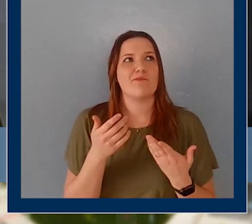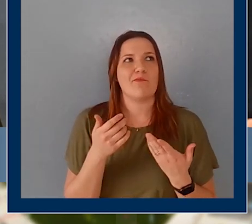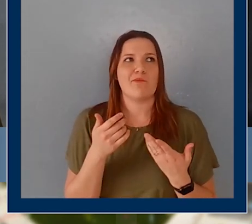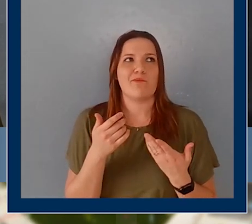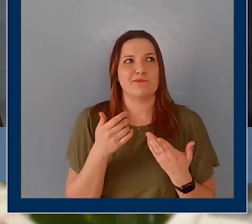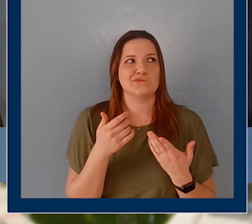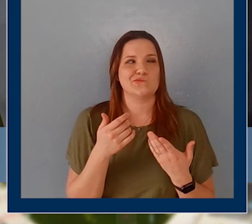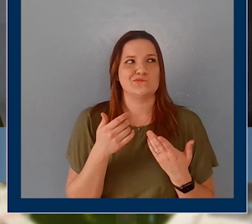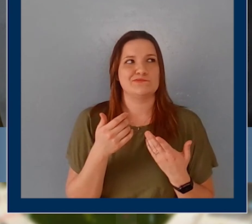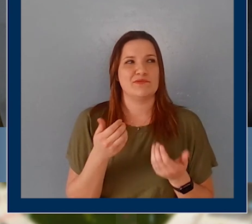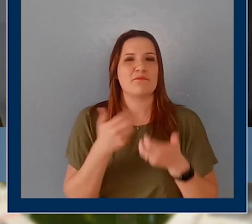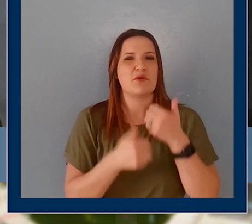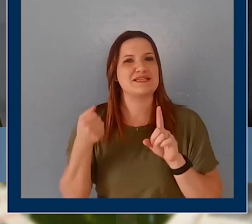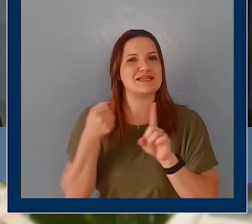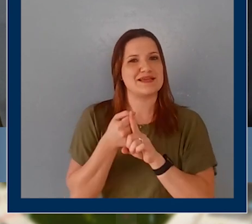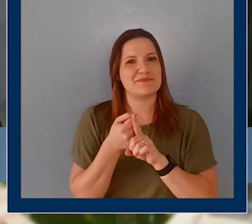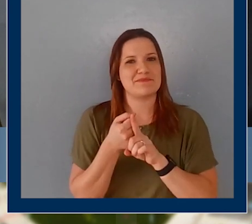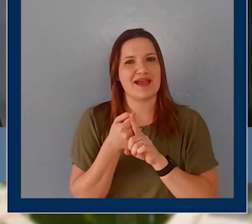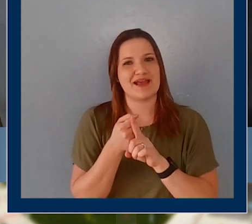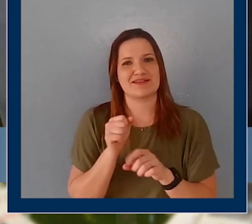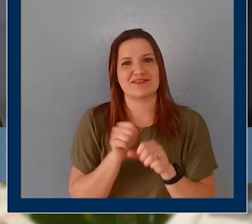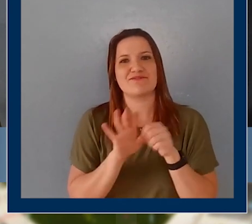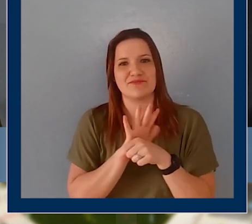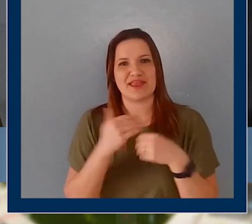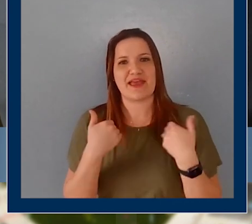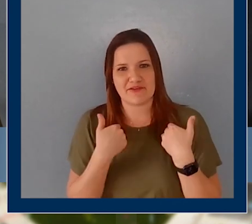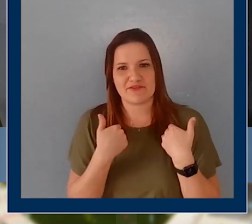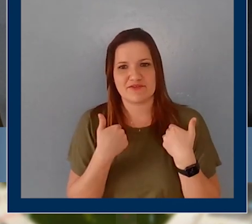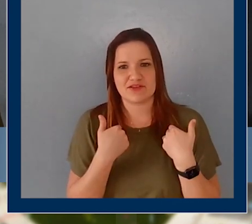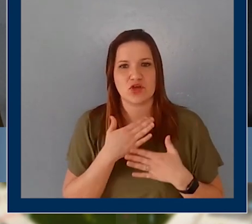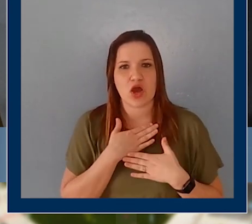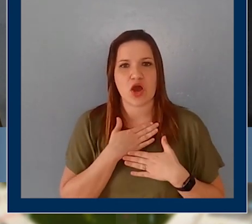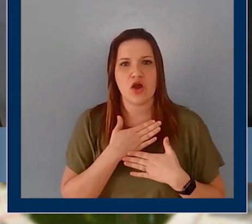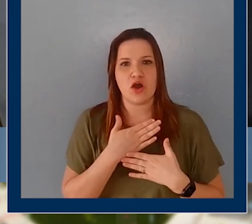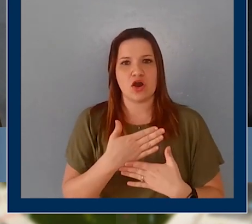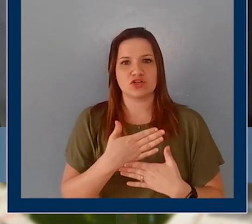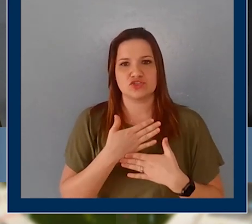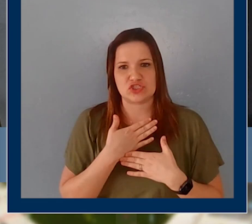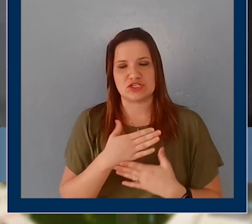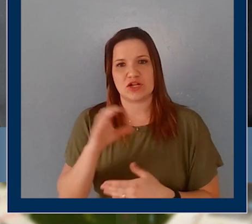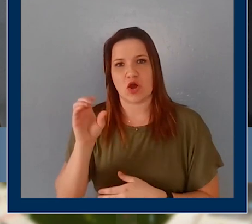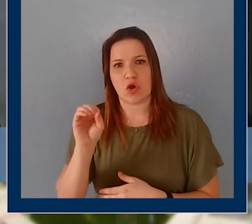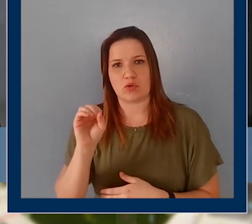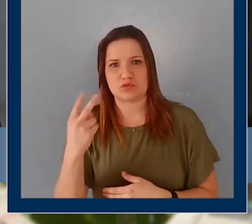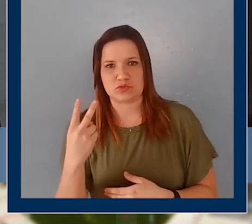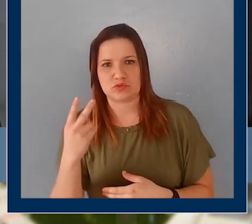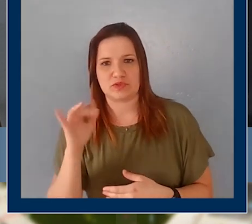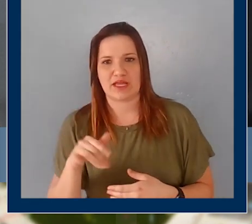So we'll hold those patients in isolation until we have room to move them upstairs.